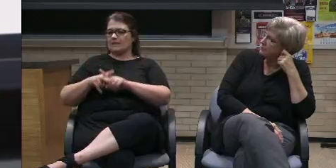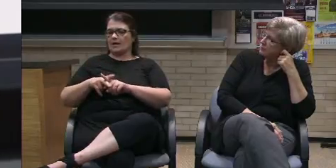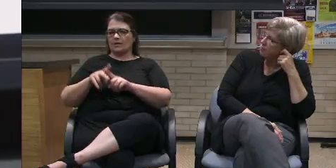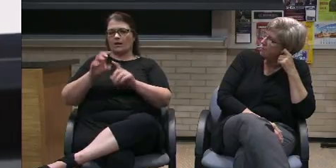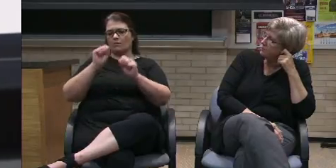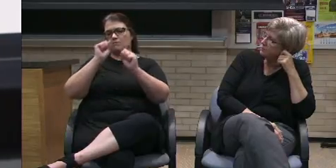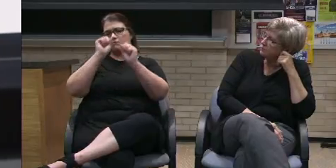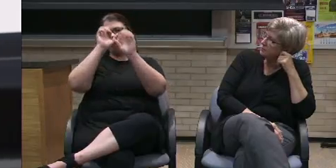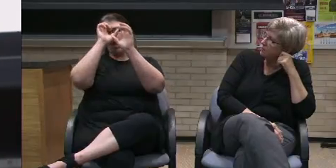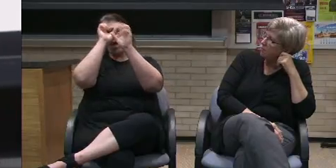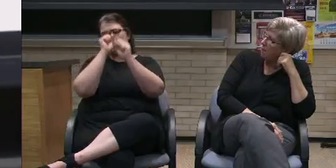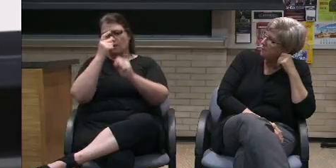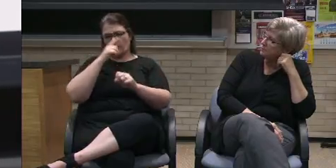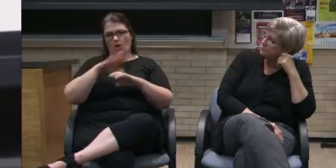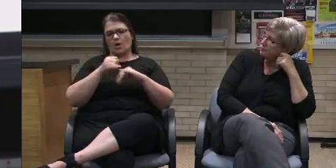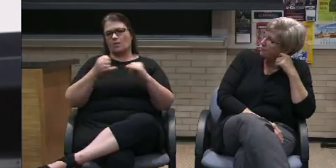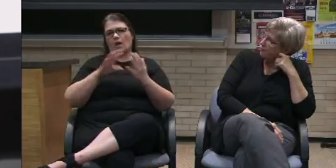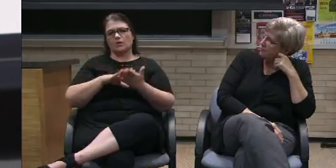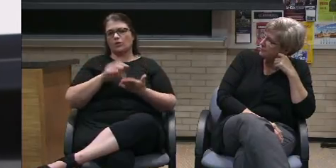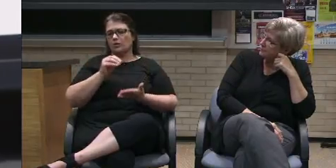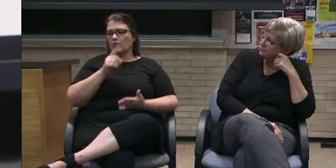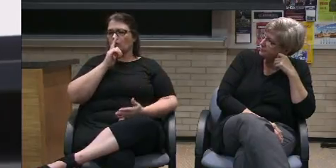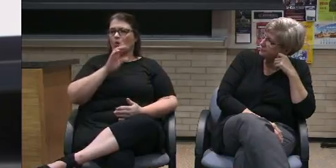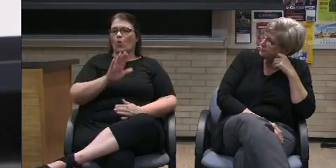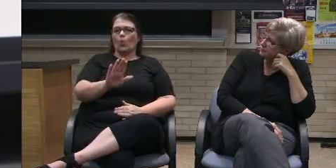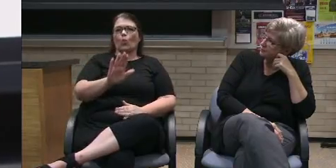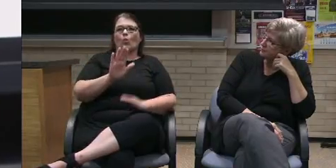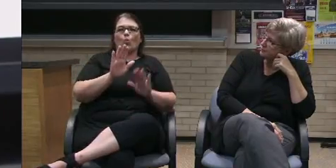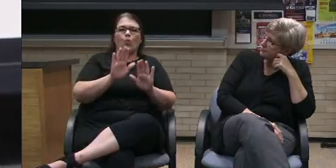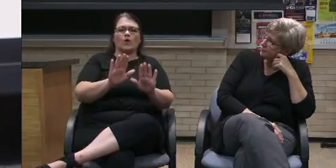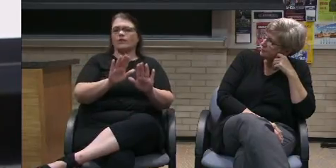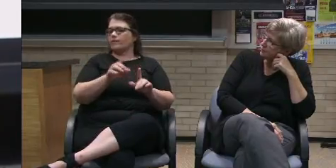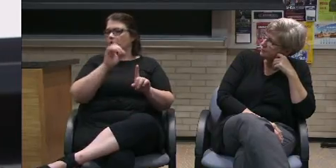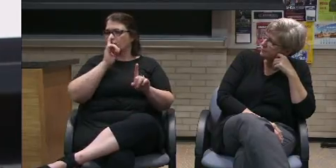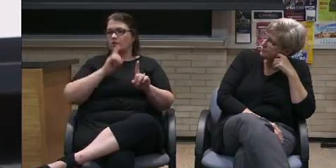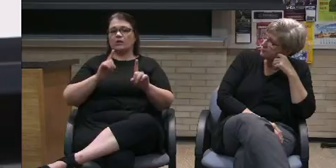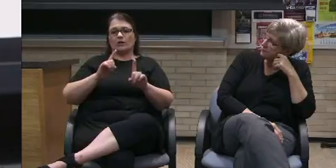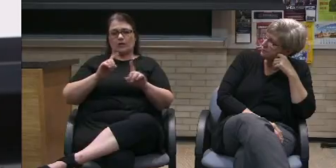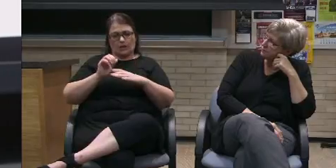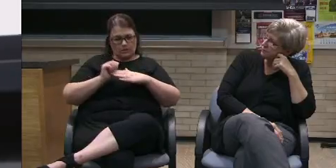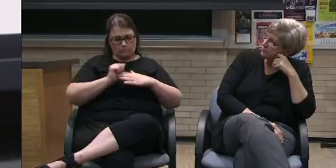She's really wonderful. And so she directed online learning, and she